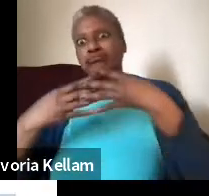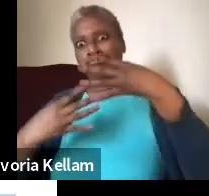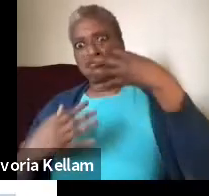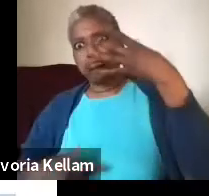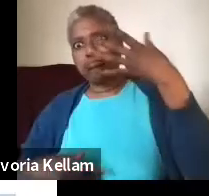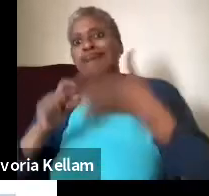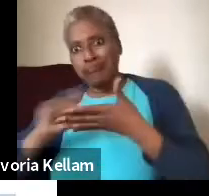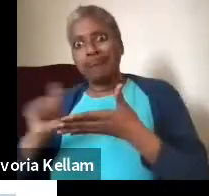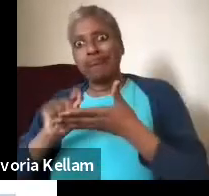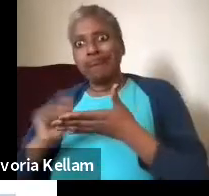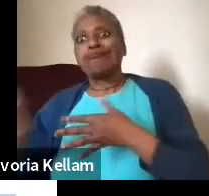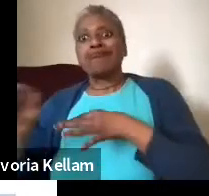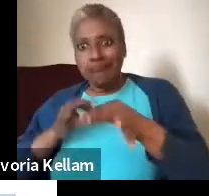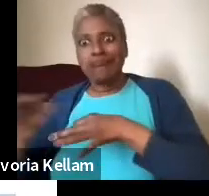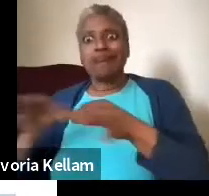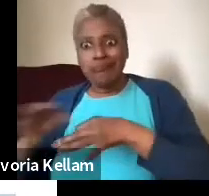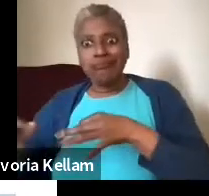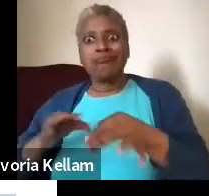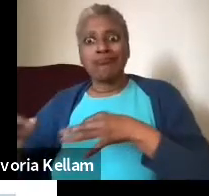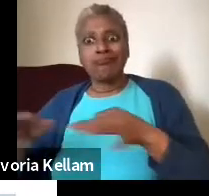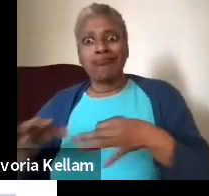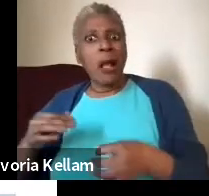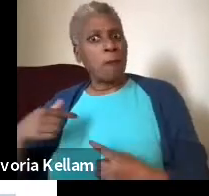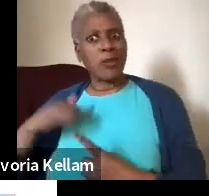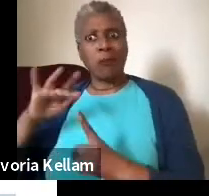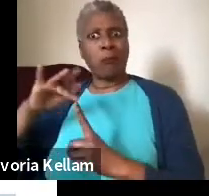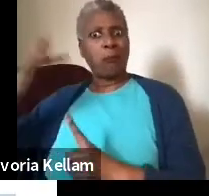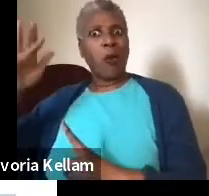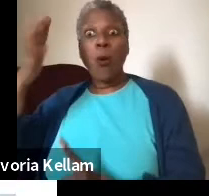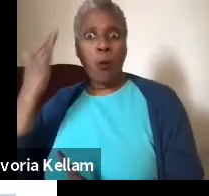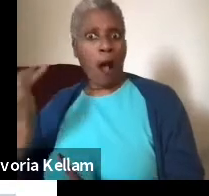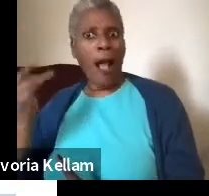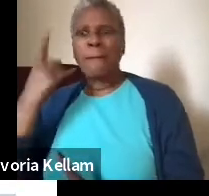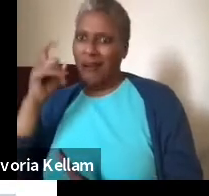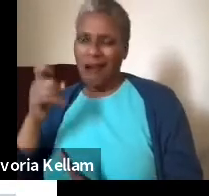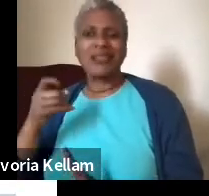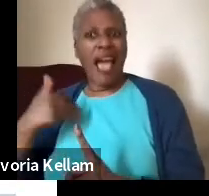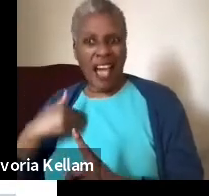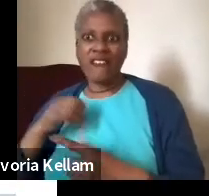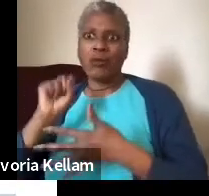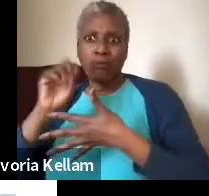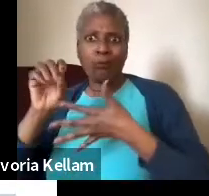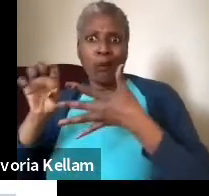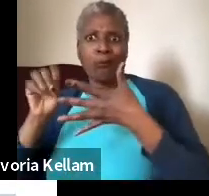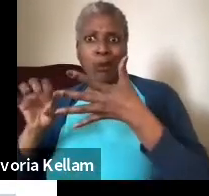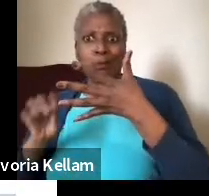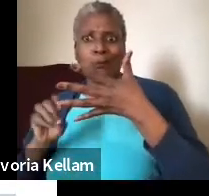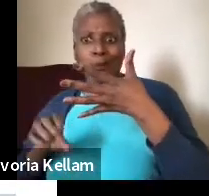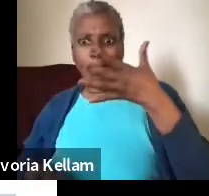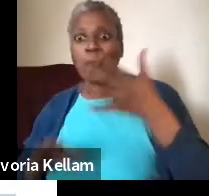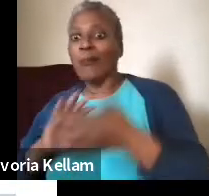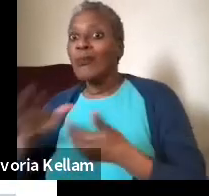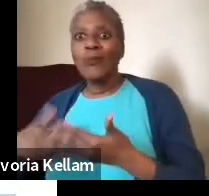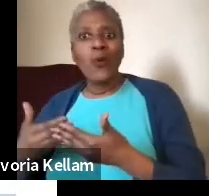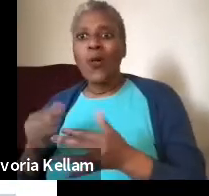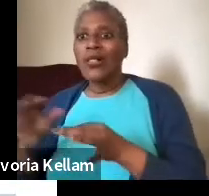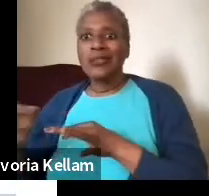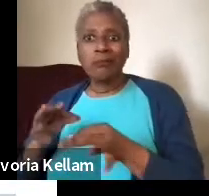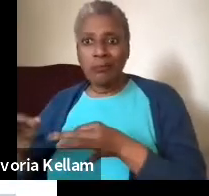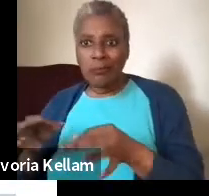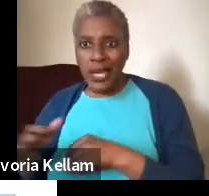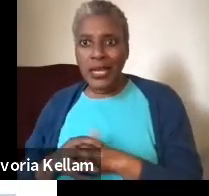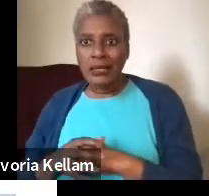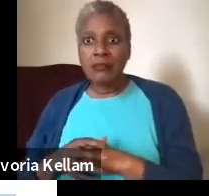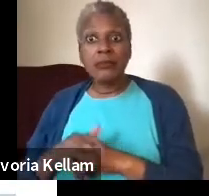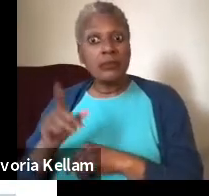that will make you a great council member. And make sure you check for spelling and grammar, because we are not allowed to correct any